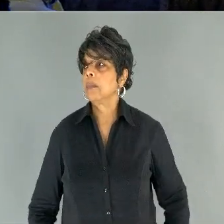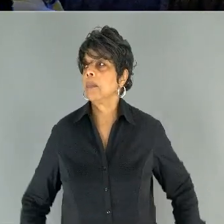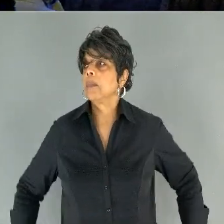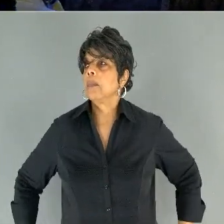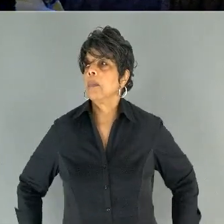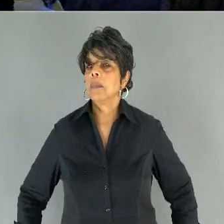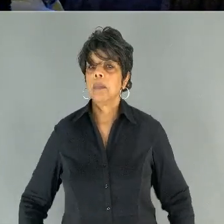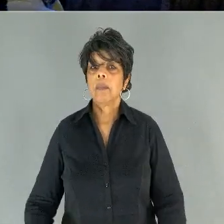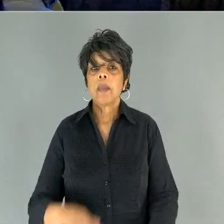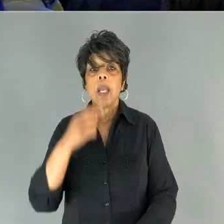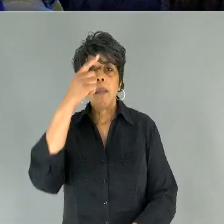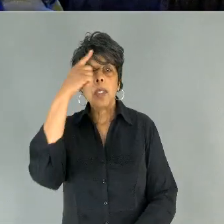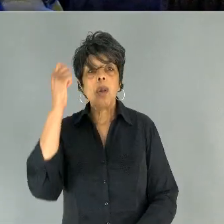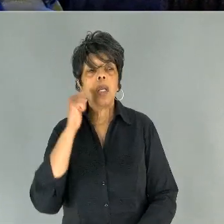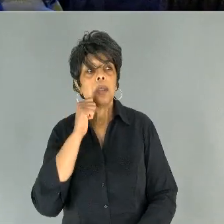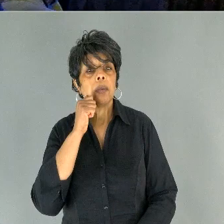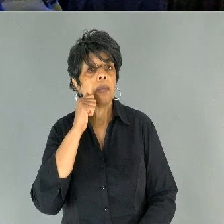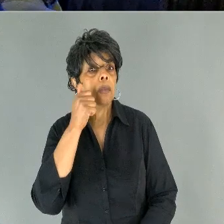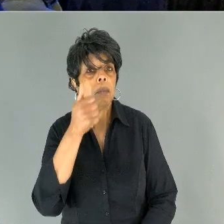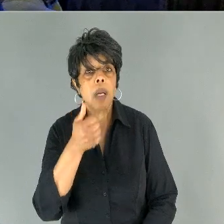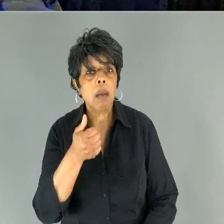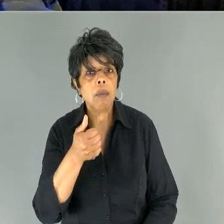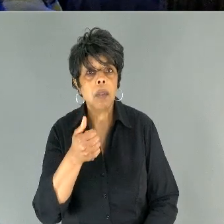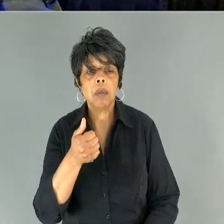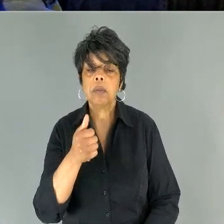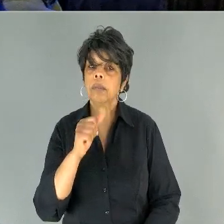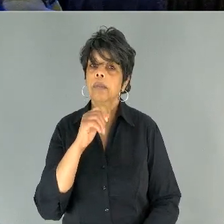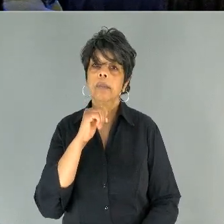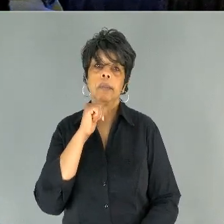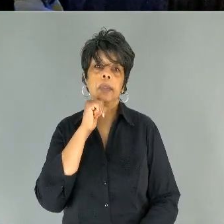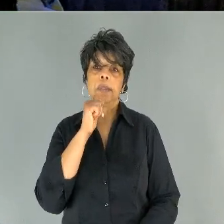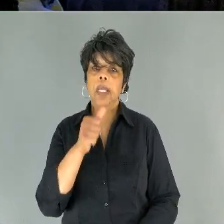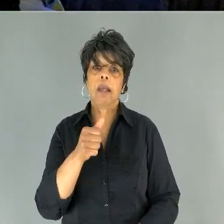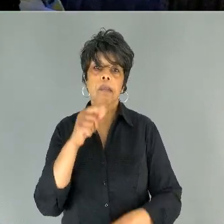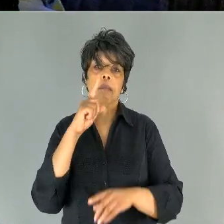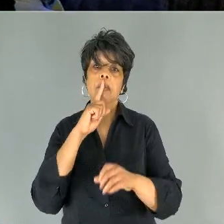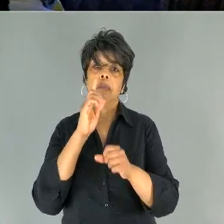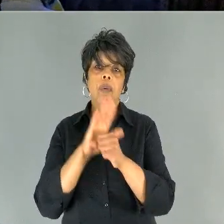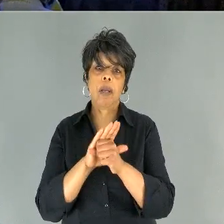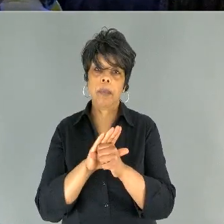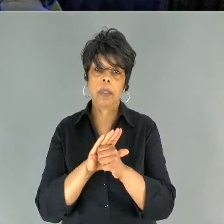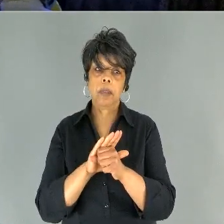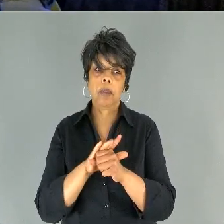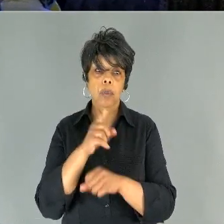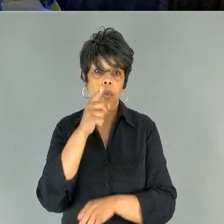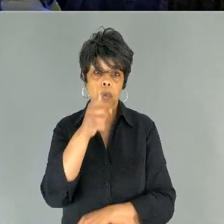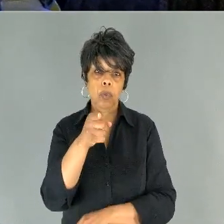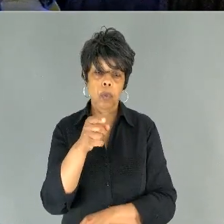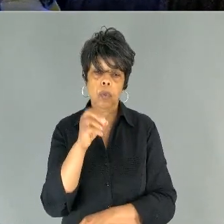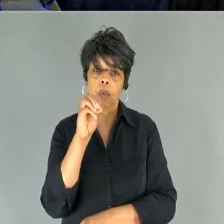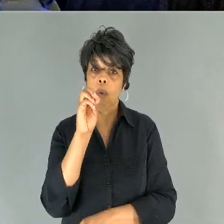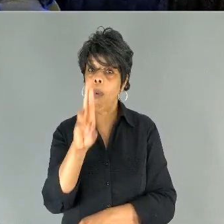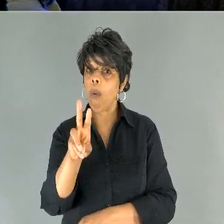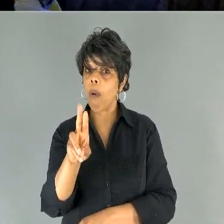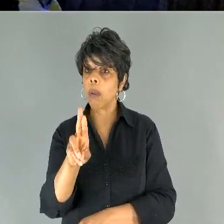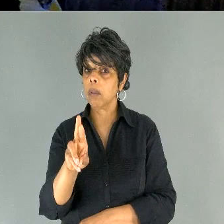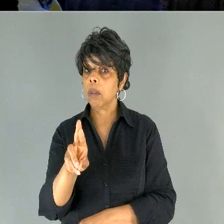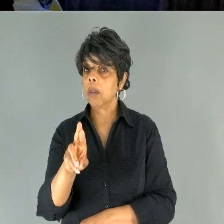Because tomorrow is not promised to you or to your children.